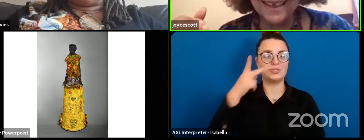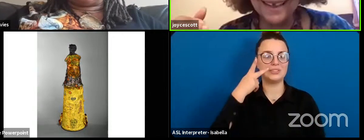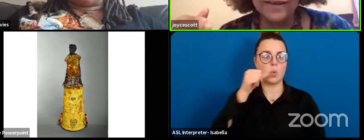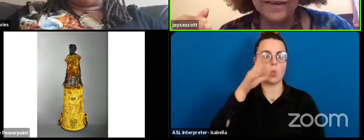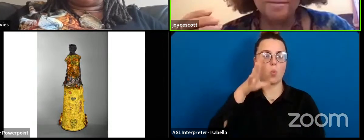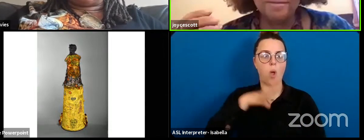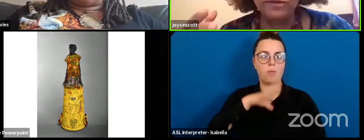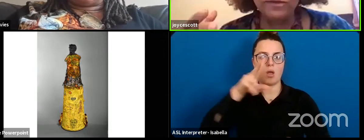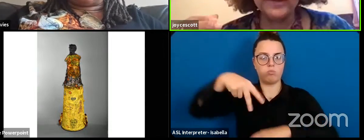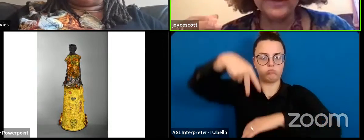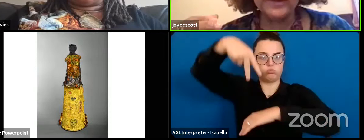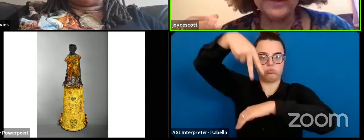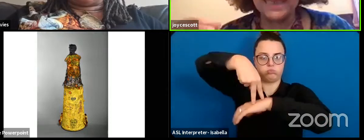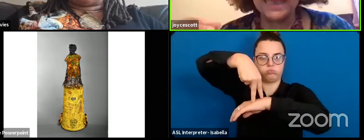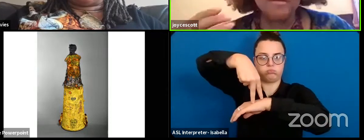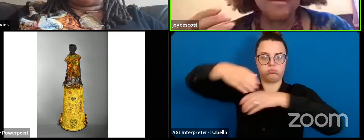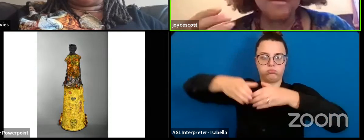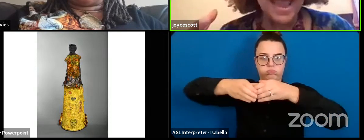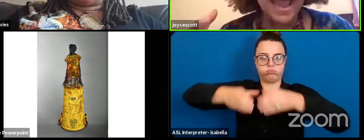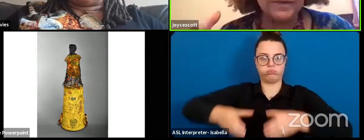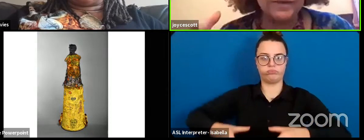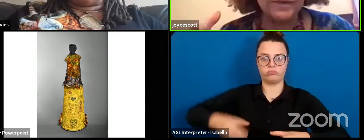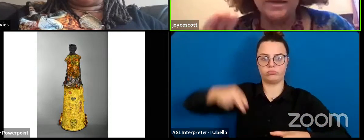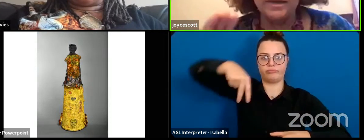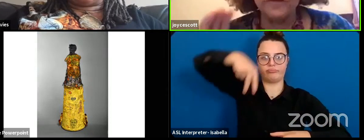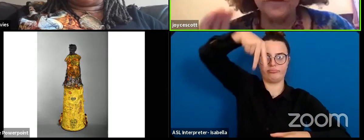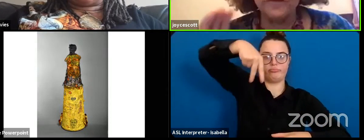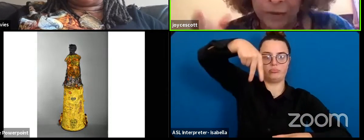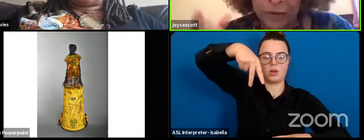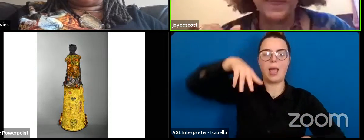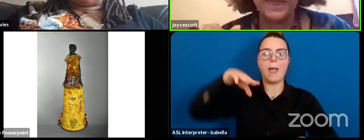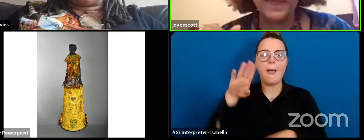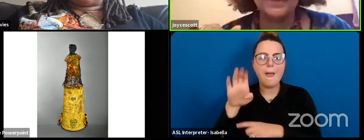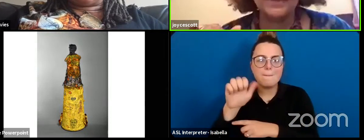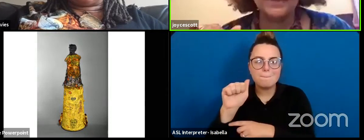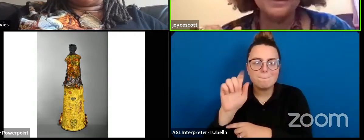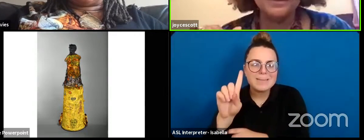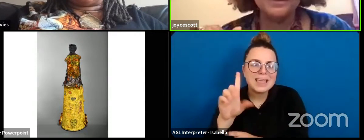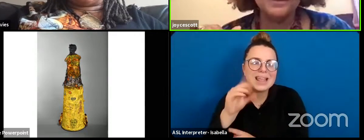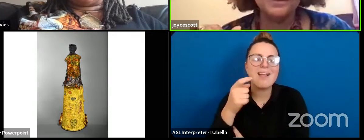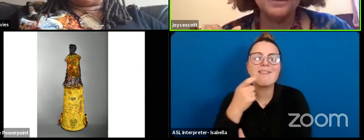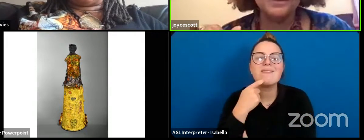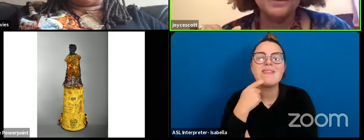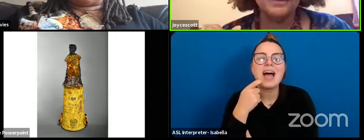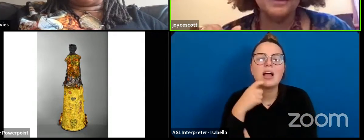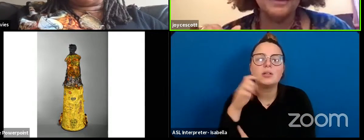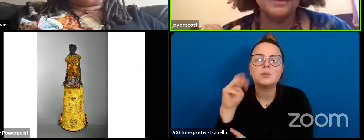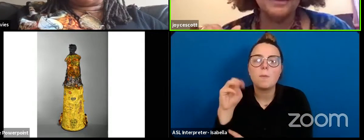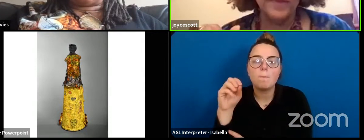And beadwork and glass mosaic is what's covering this base.